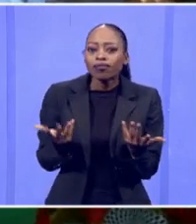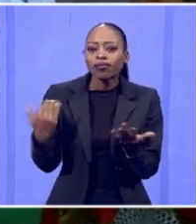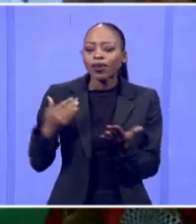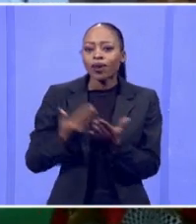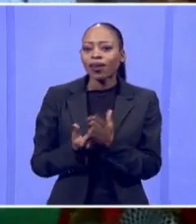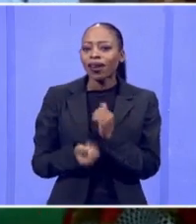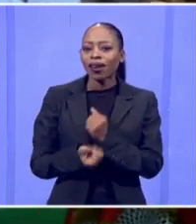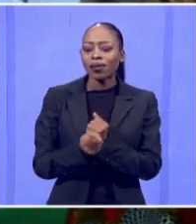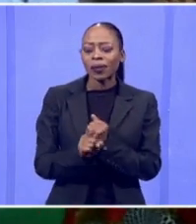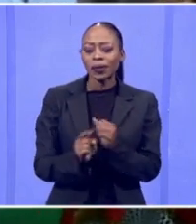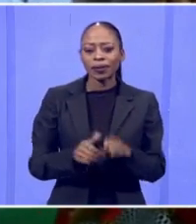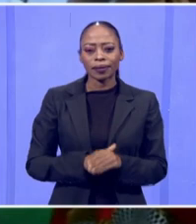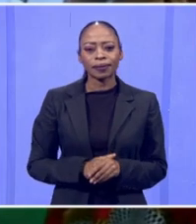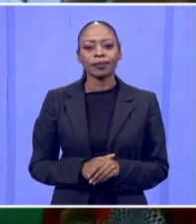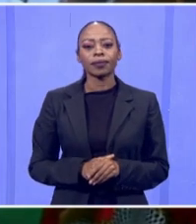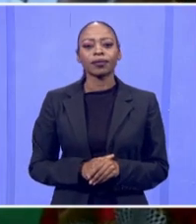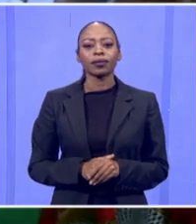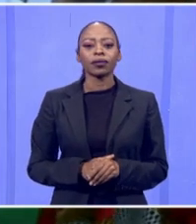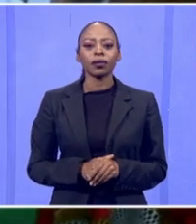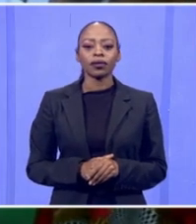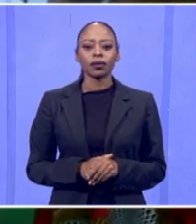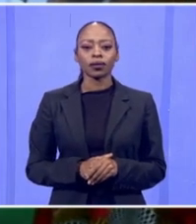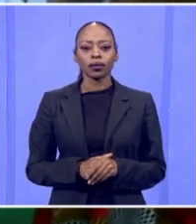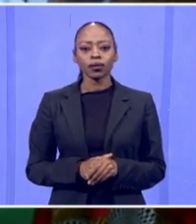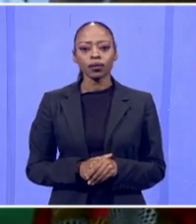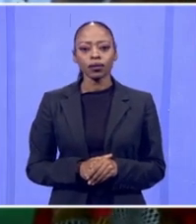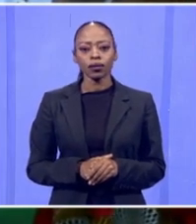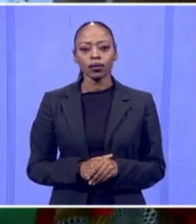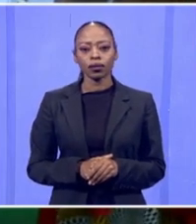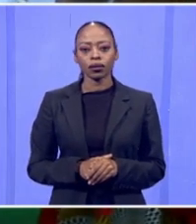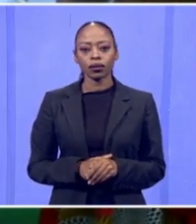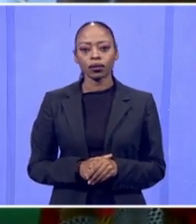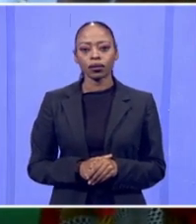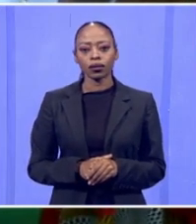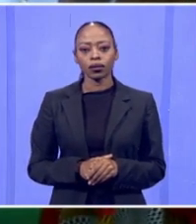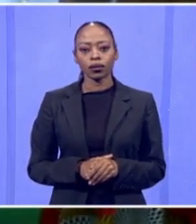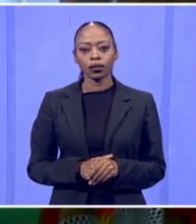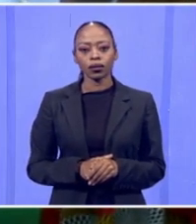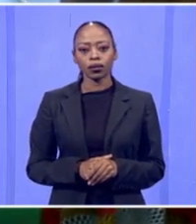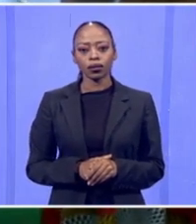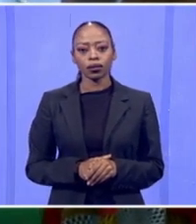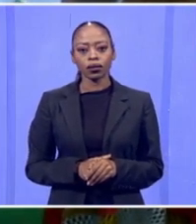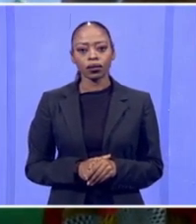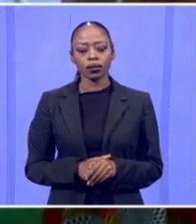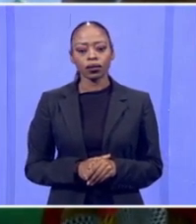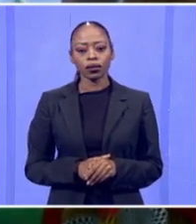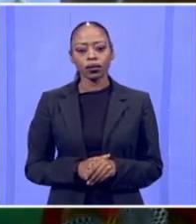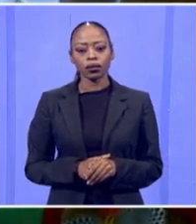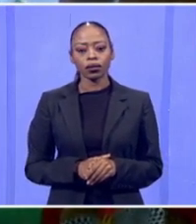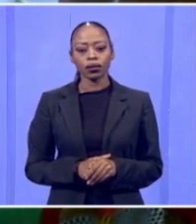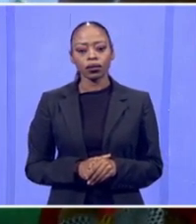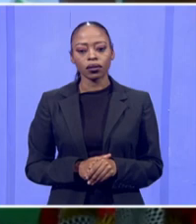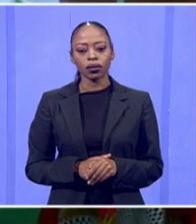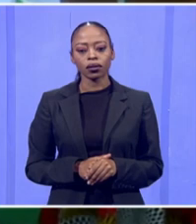question is for the Premier. I think the Premier is speaking about piloting pre-registration. Do you mean